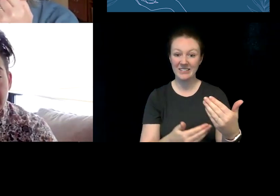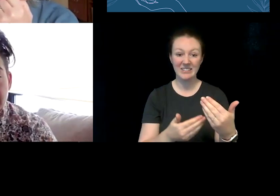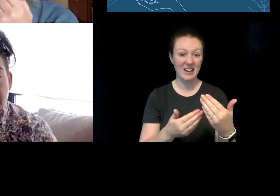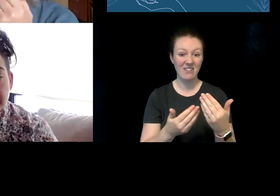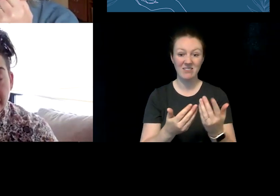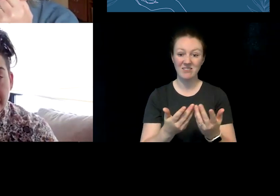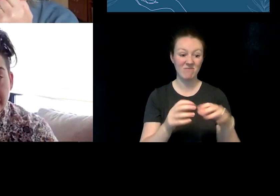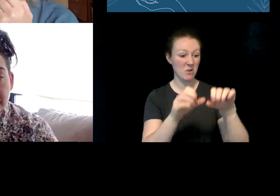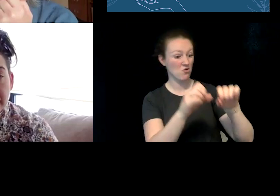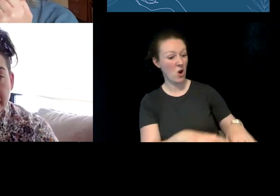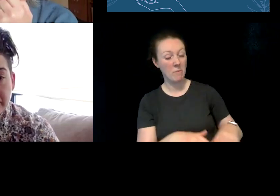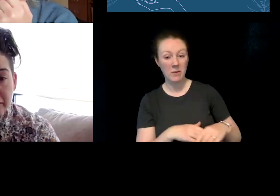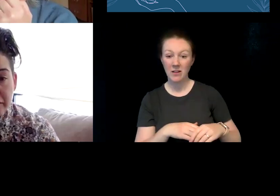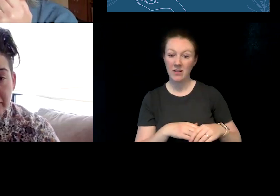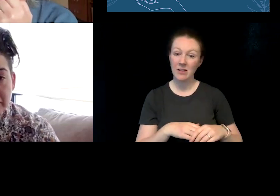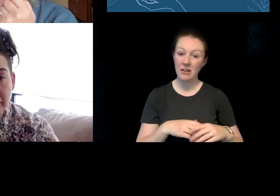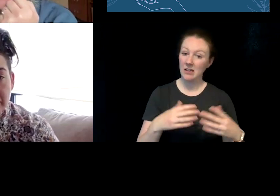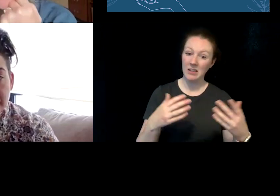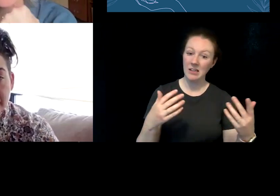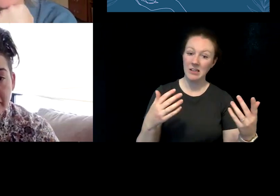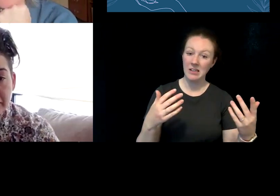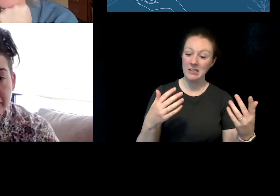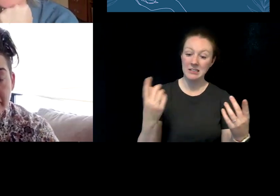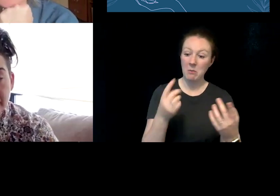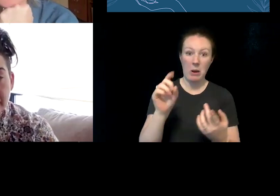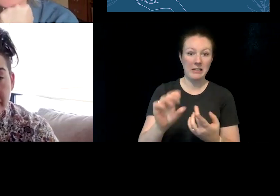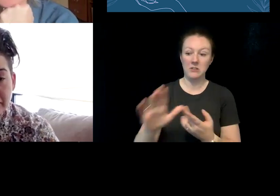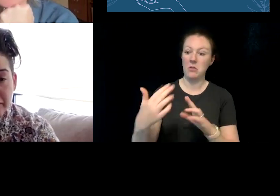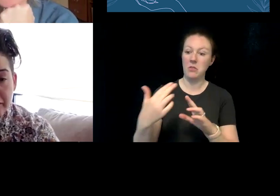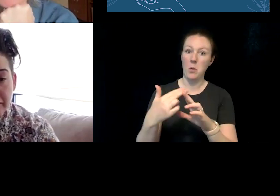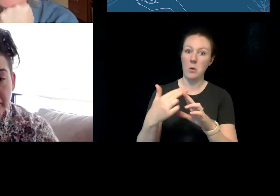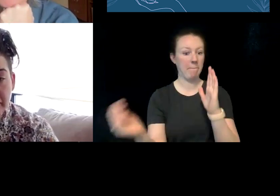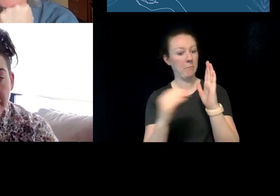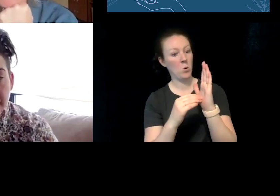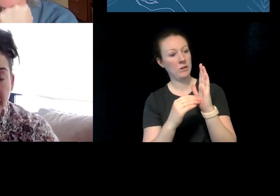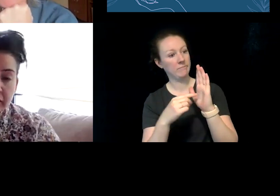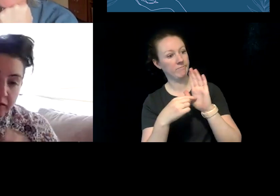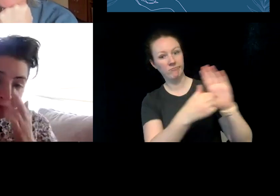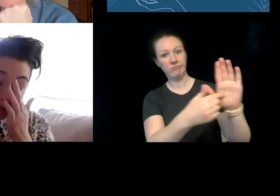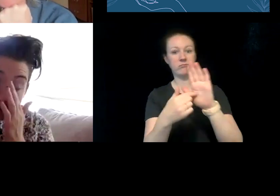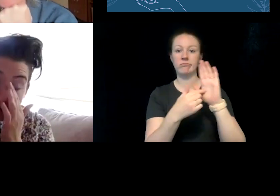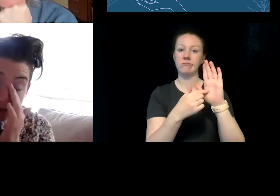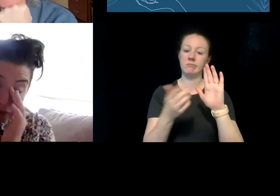like somebody has put their name on it, on this thing, or somebody who has